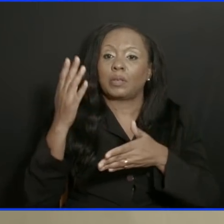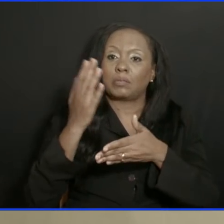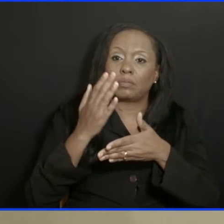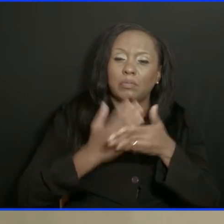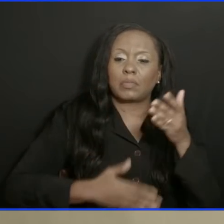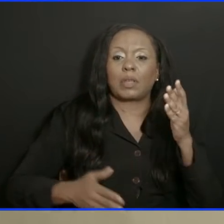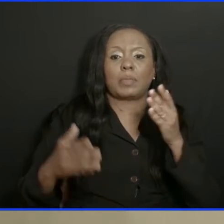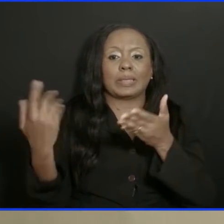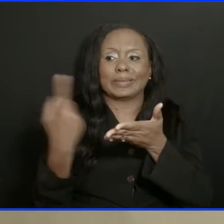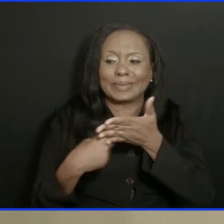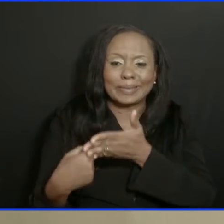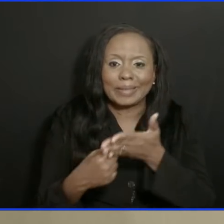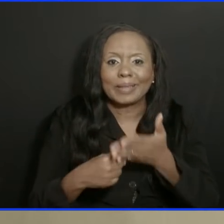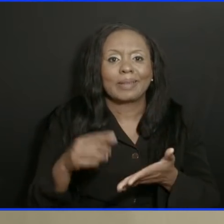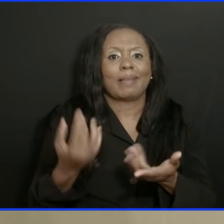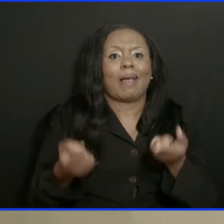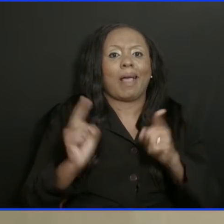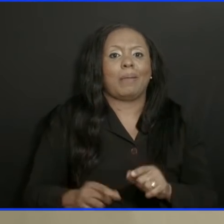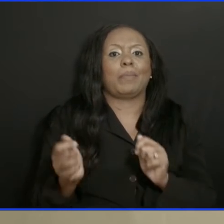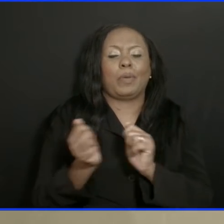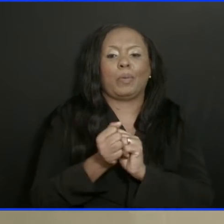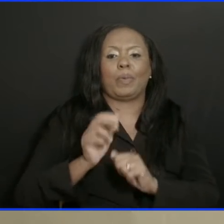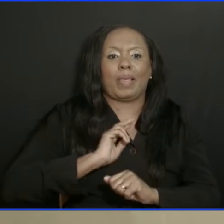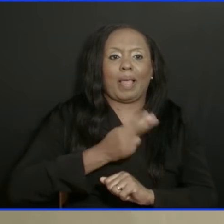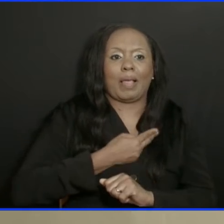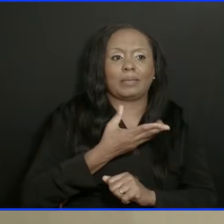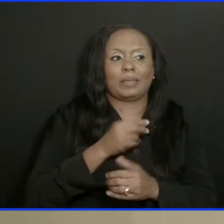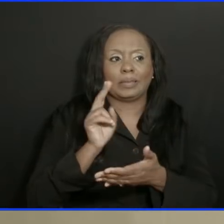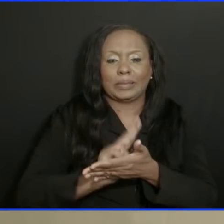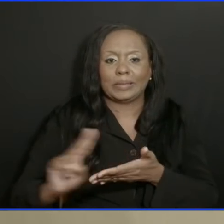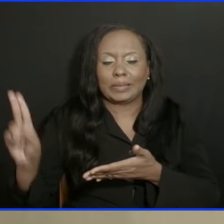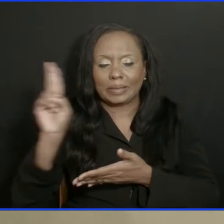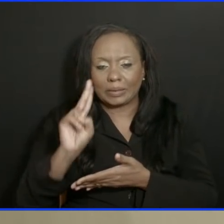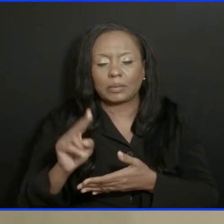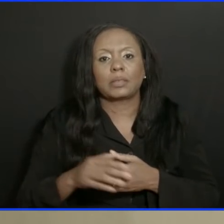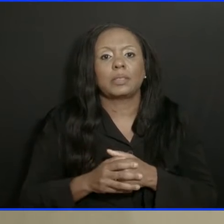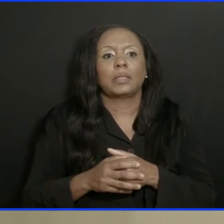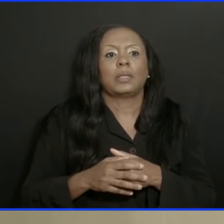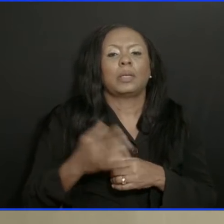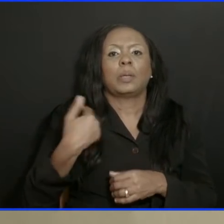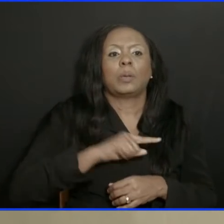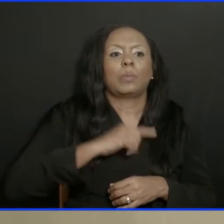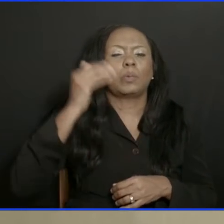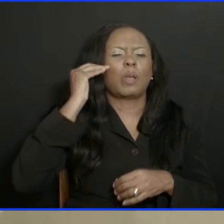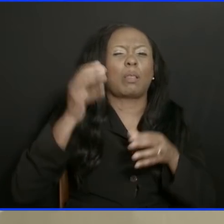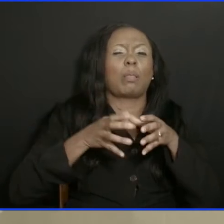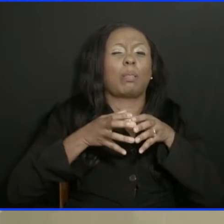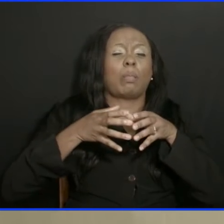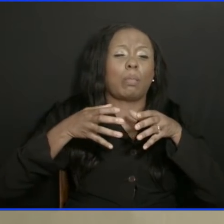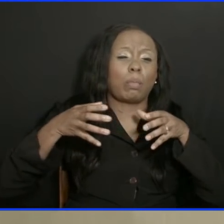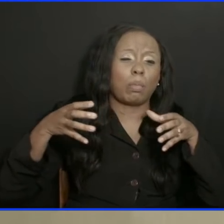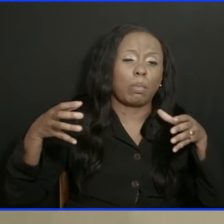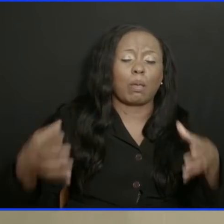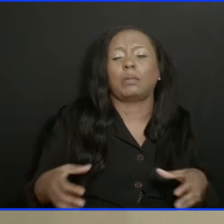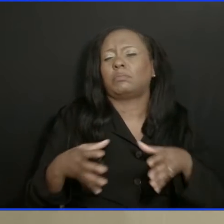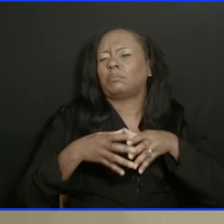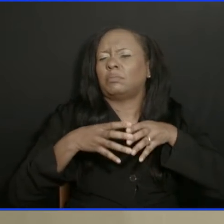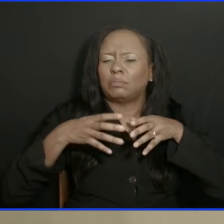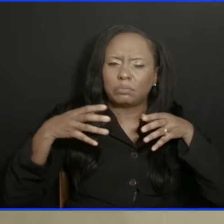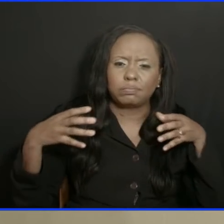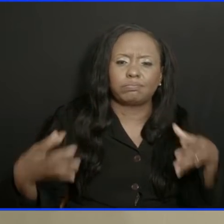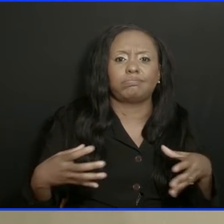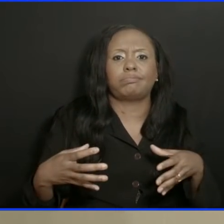Hill campus of UWI is that given the high volume of cases anticipated, even if you looked at the better case